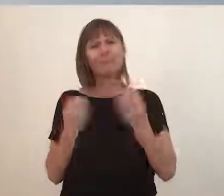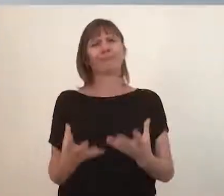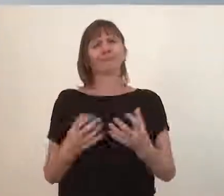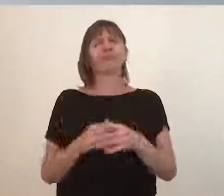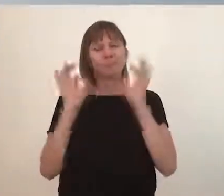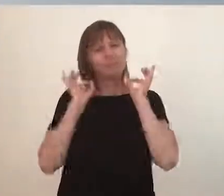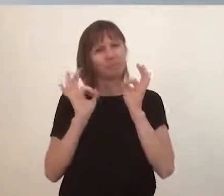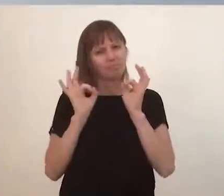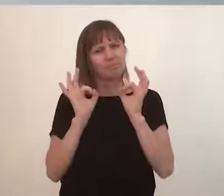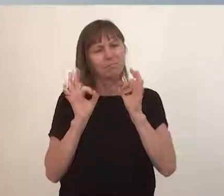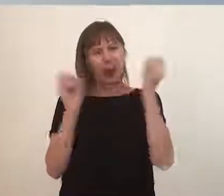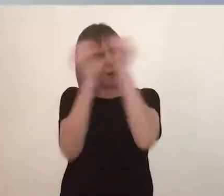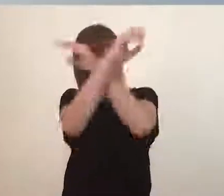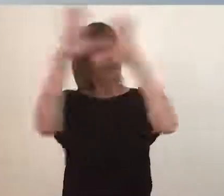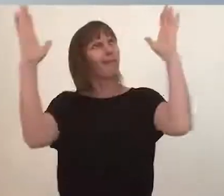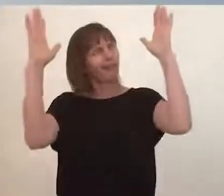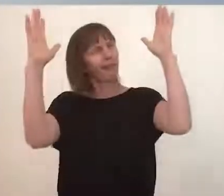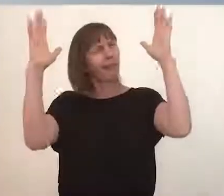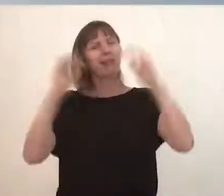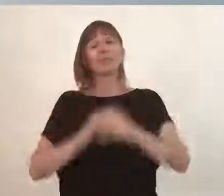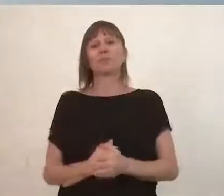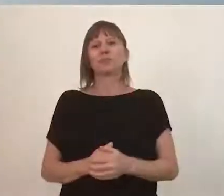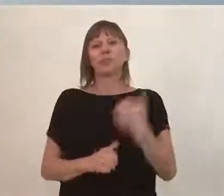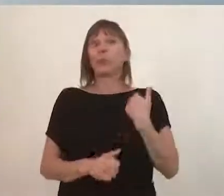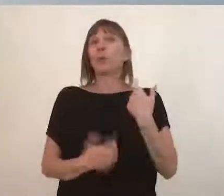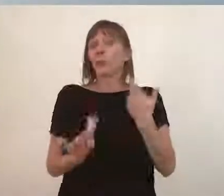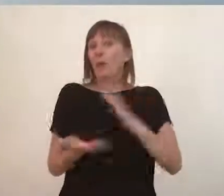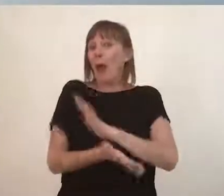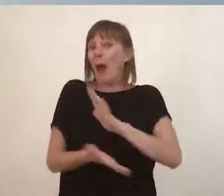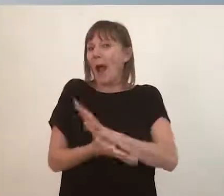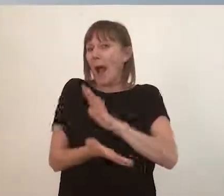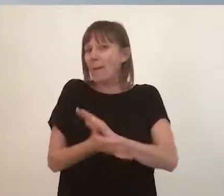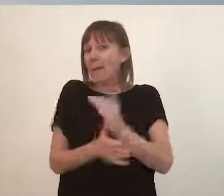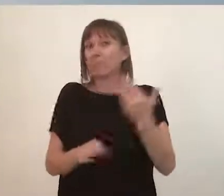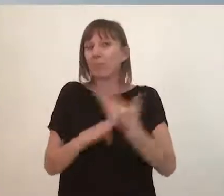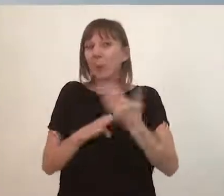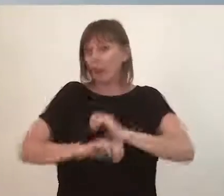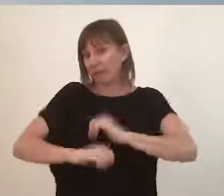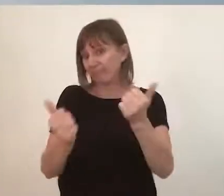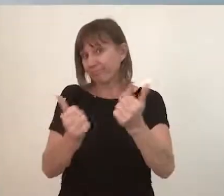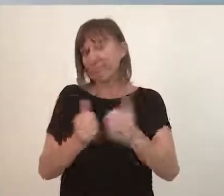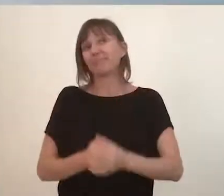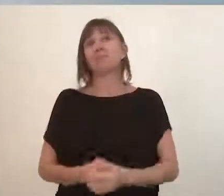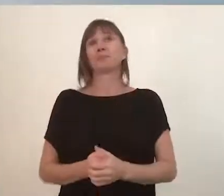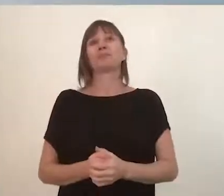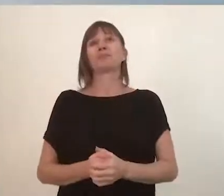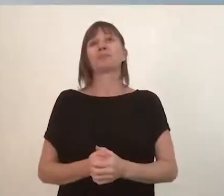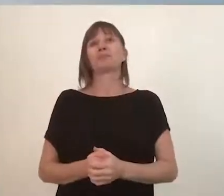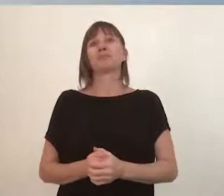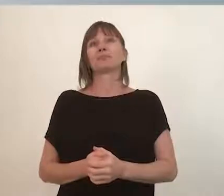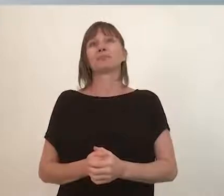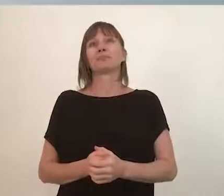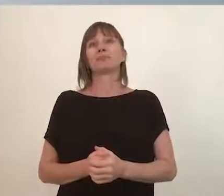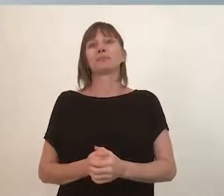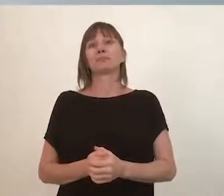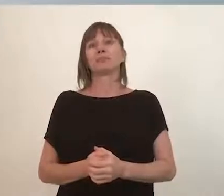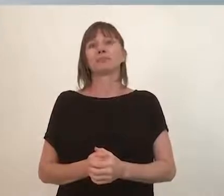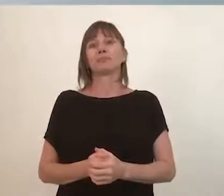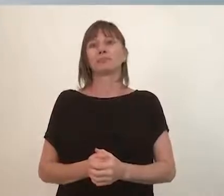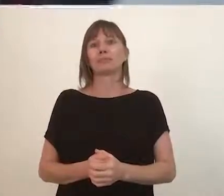Yes, yes, yes, this is literally exactly how I envisioned this look. And I'm so happy it's actually coming